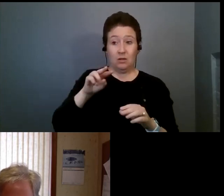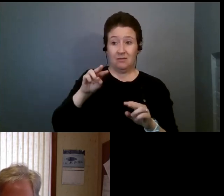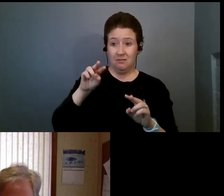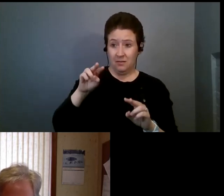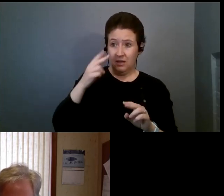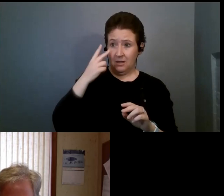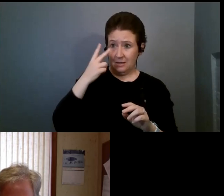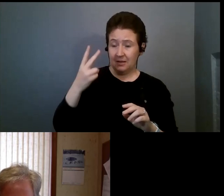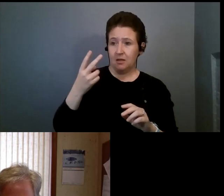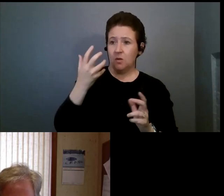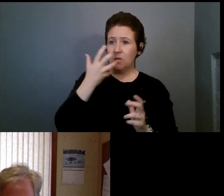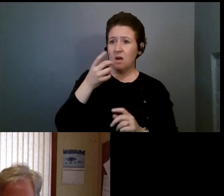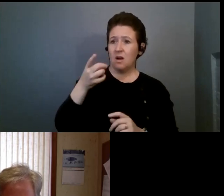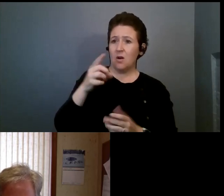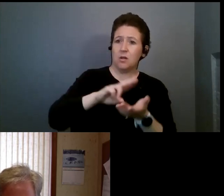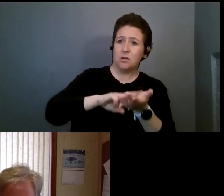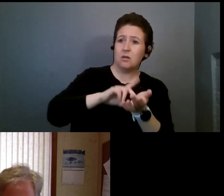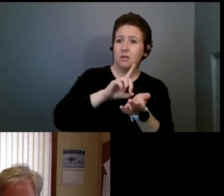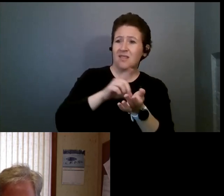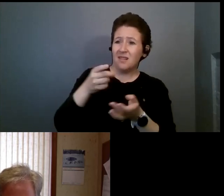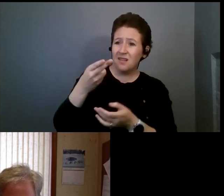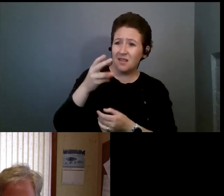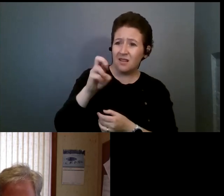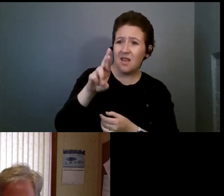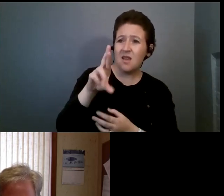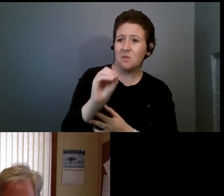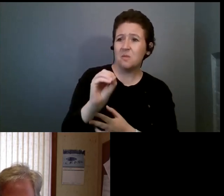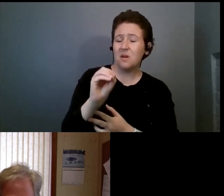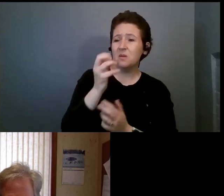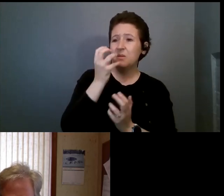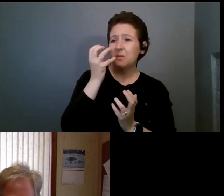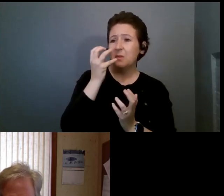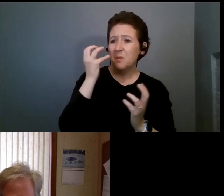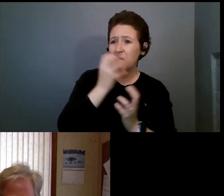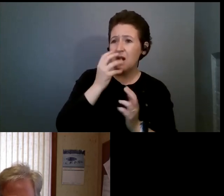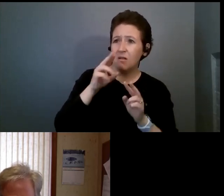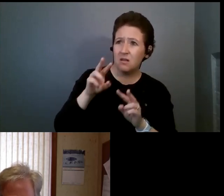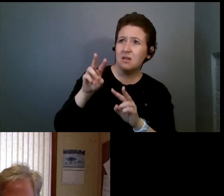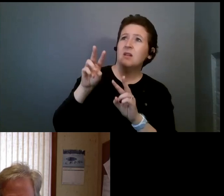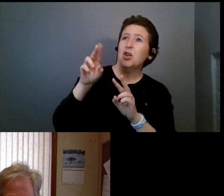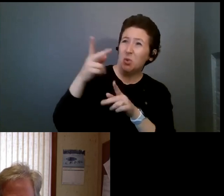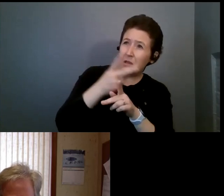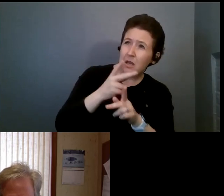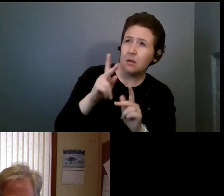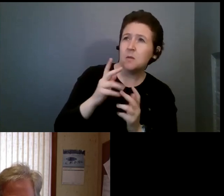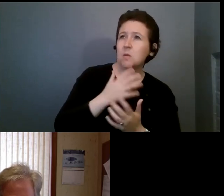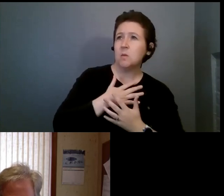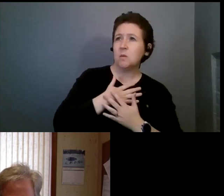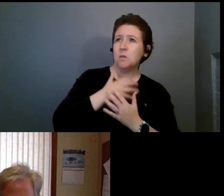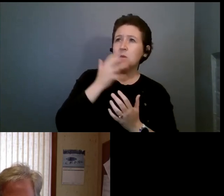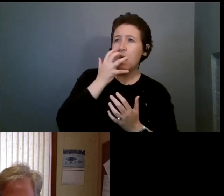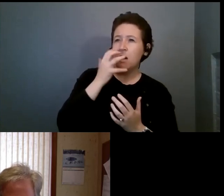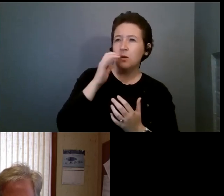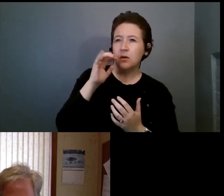the heroes, that we have seen throughout our country taking care of other people. And that